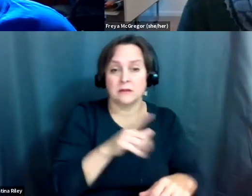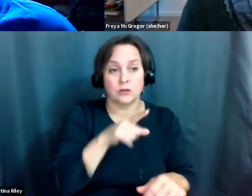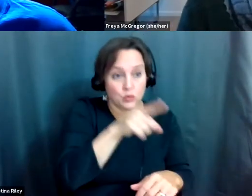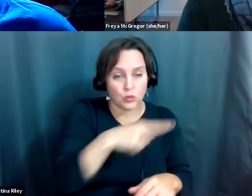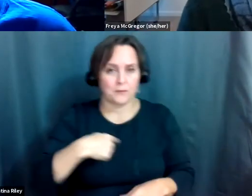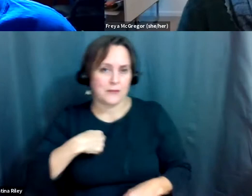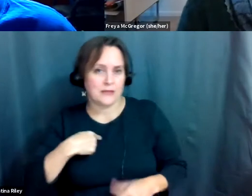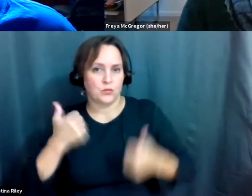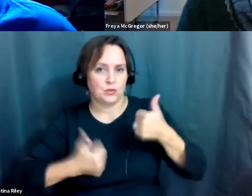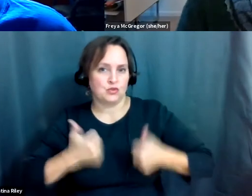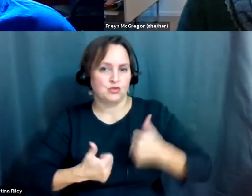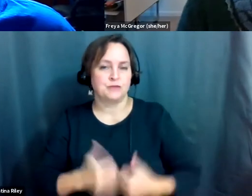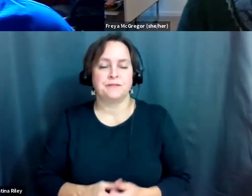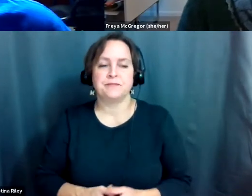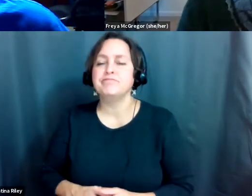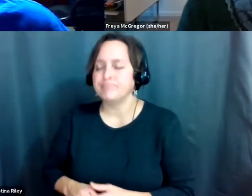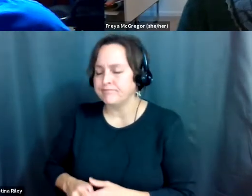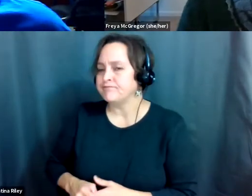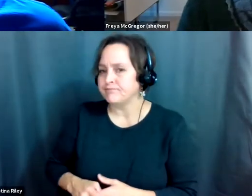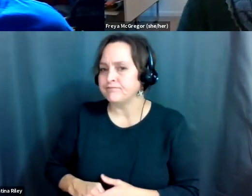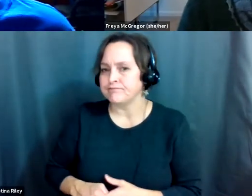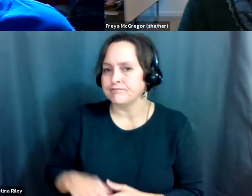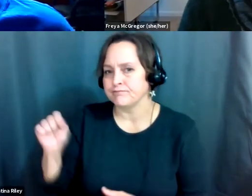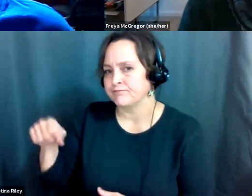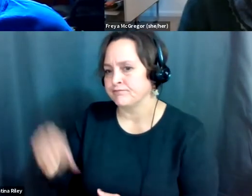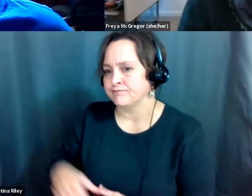situation. Absolutely. Yeah.